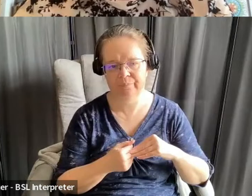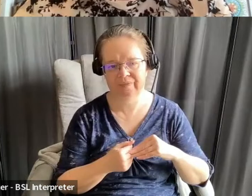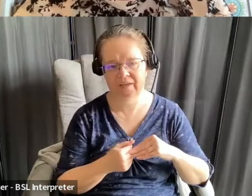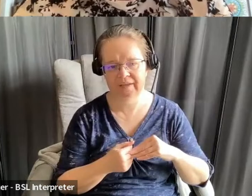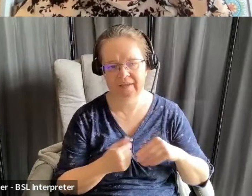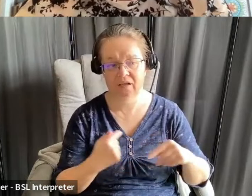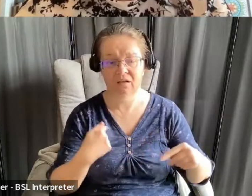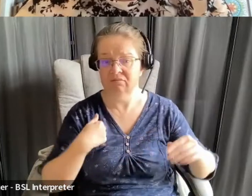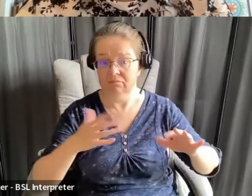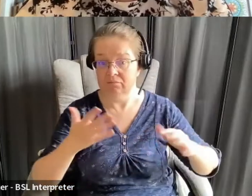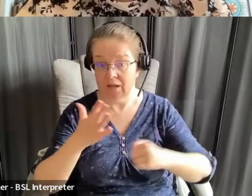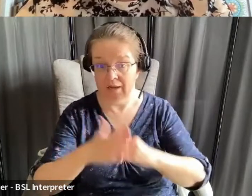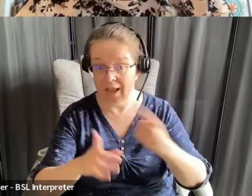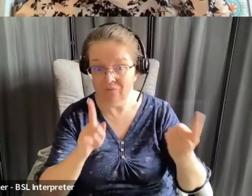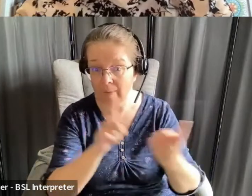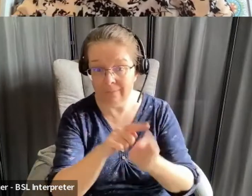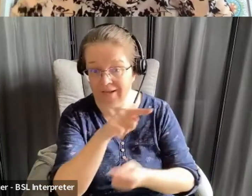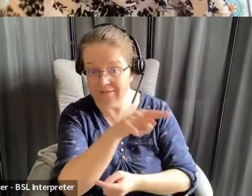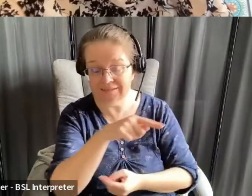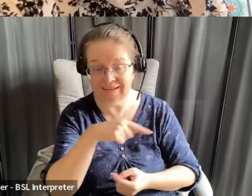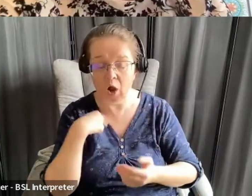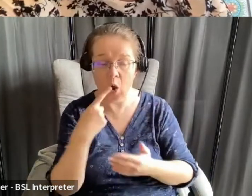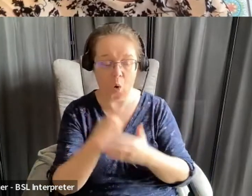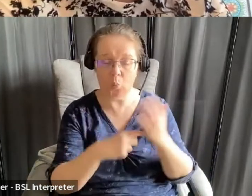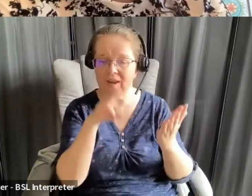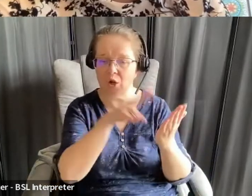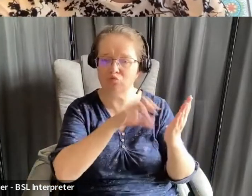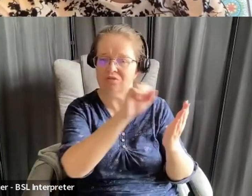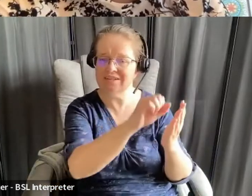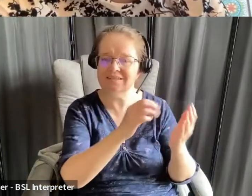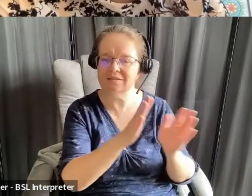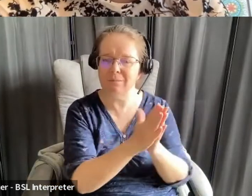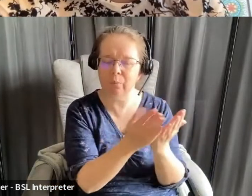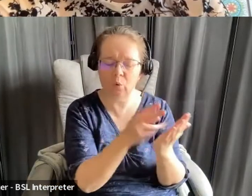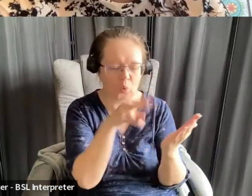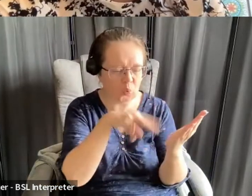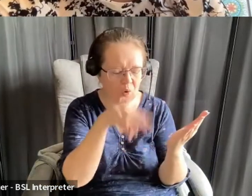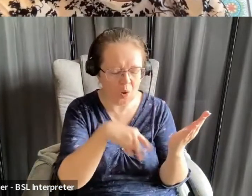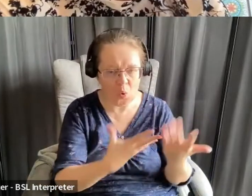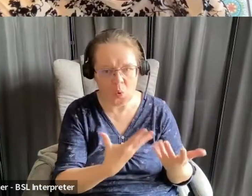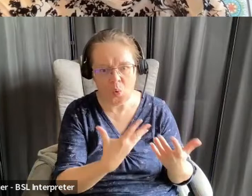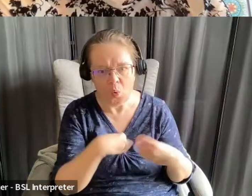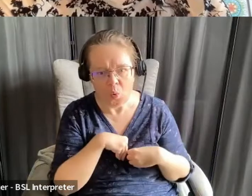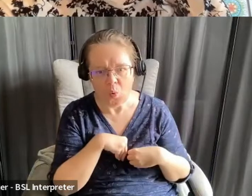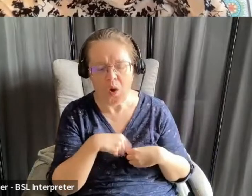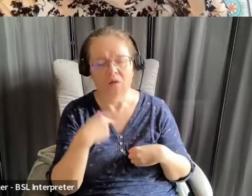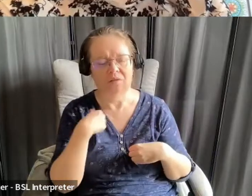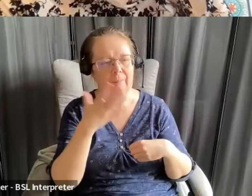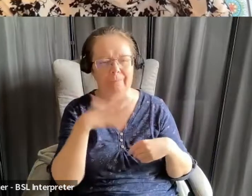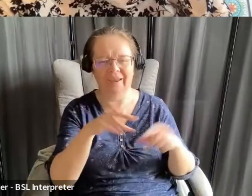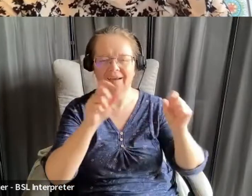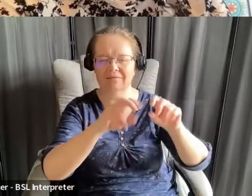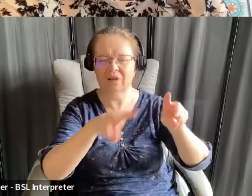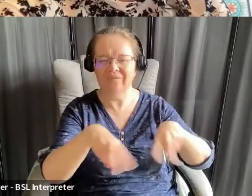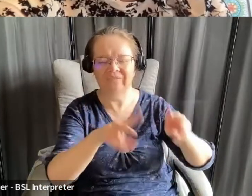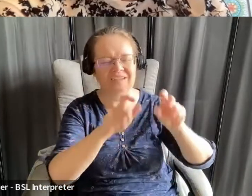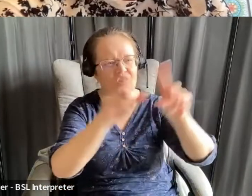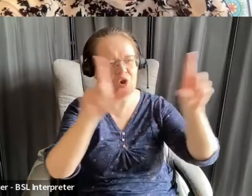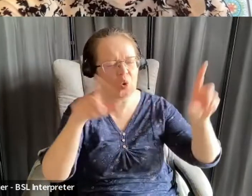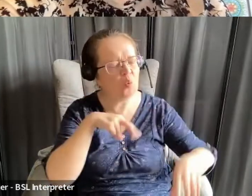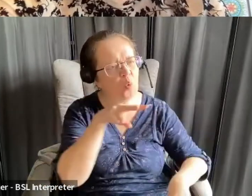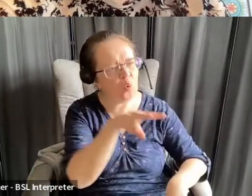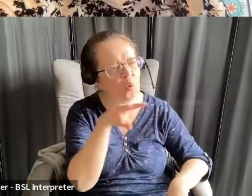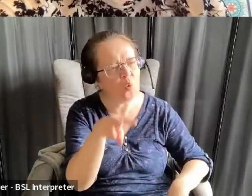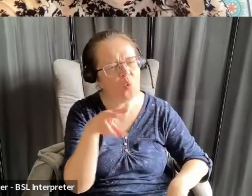I've never actually met him. I've simply read his books, and I've seen his innumerable YouTube videos where he talks about